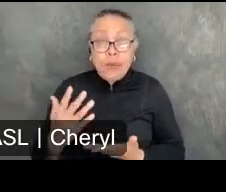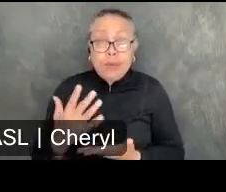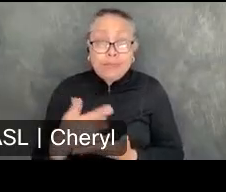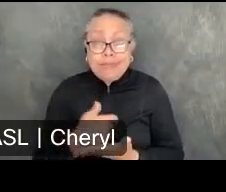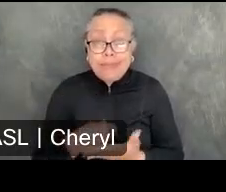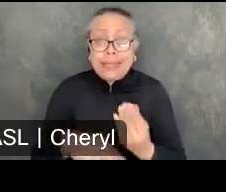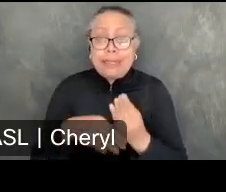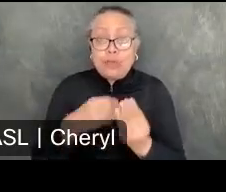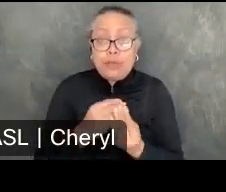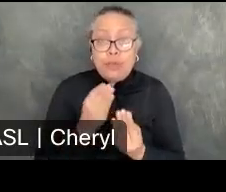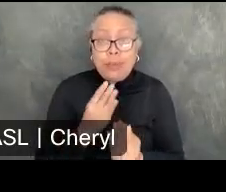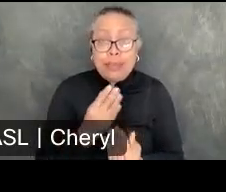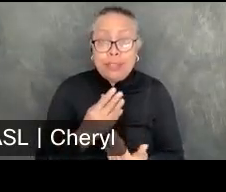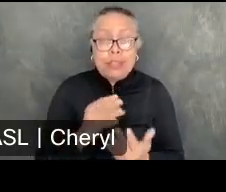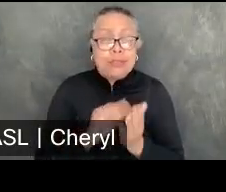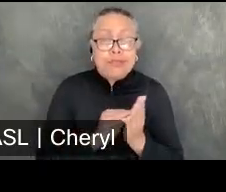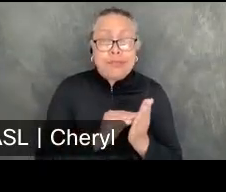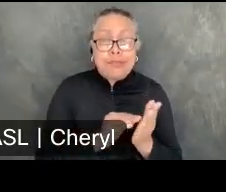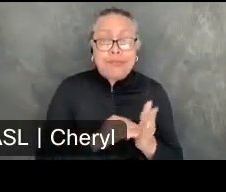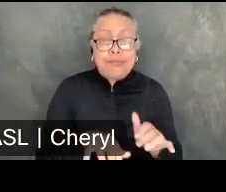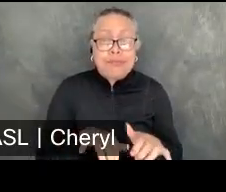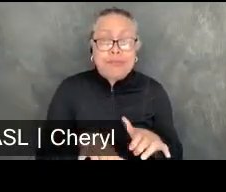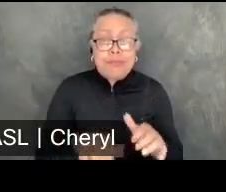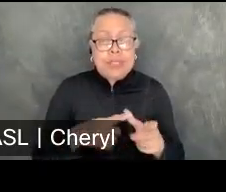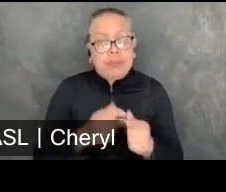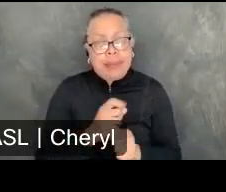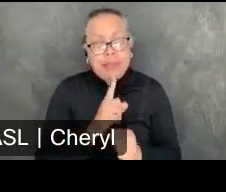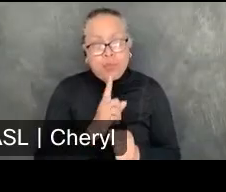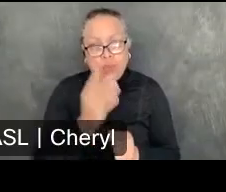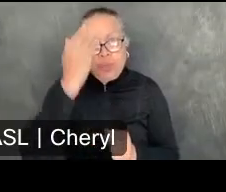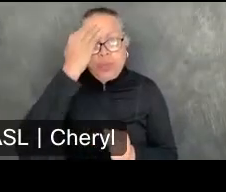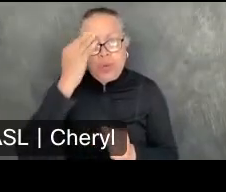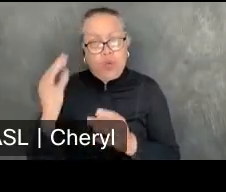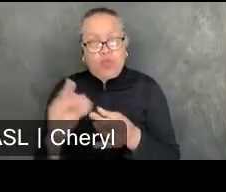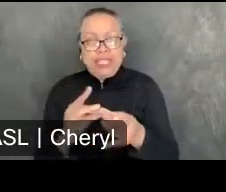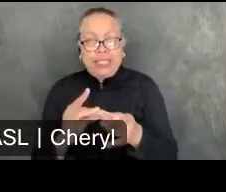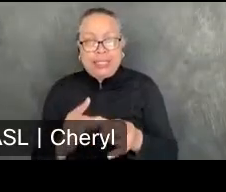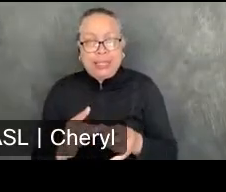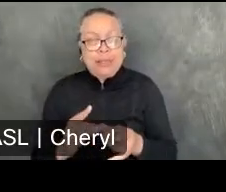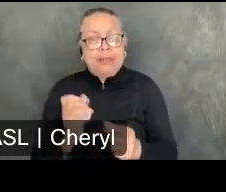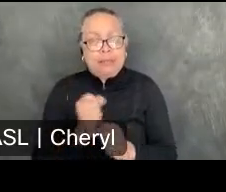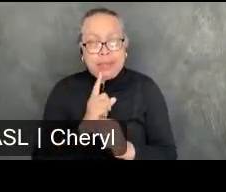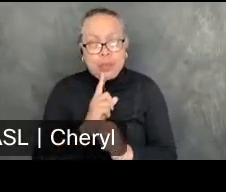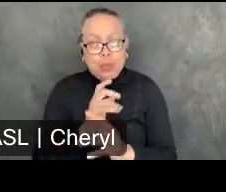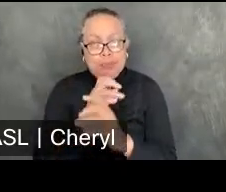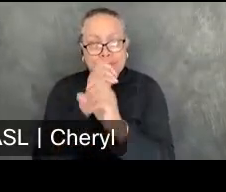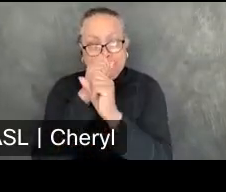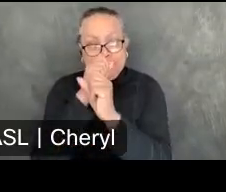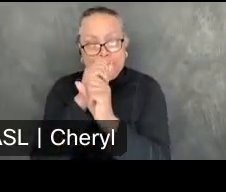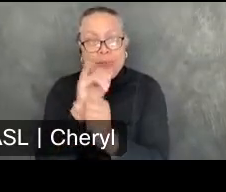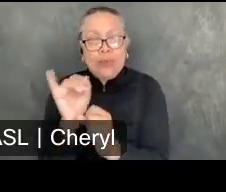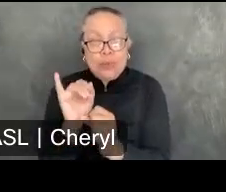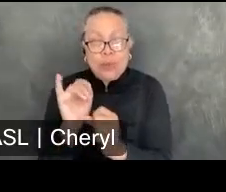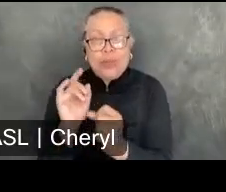being aware of what those relationships are and maintaining confidentiality when we do,